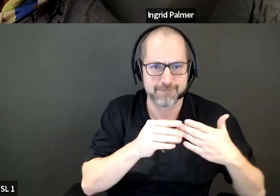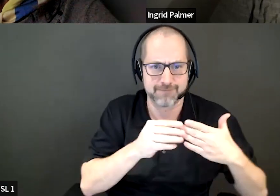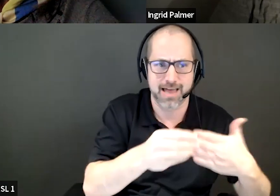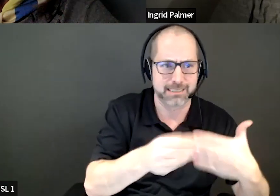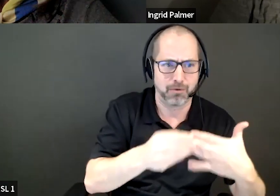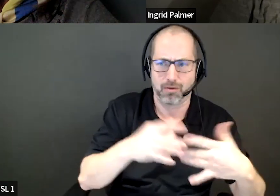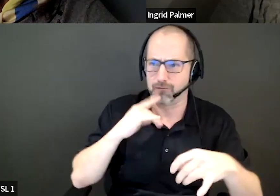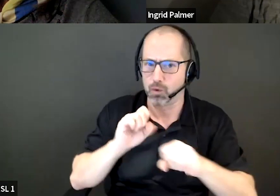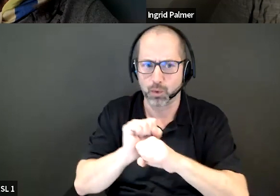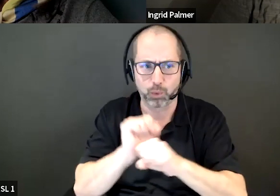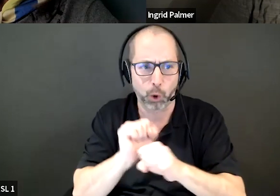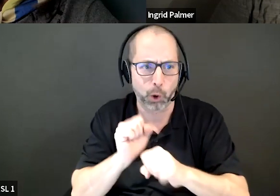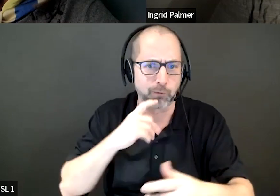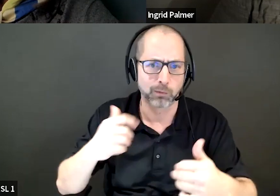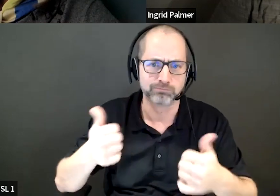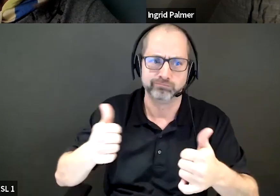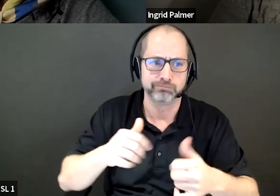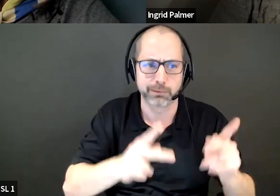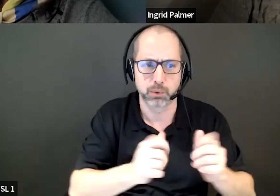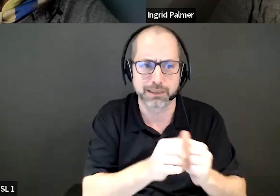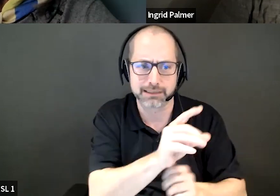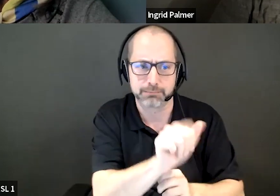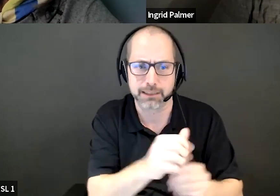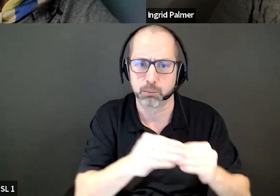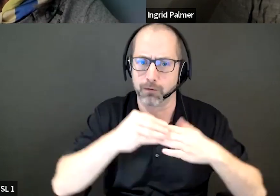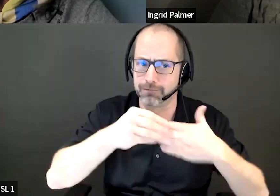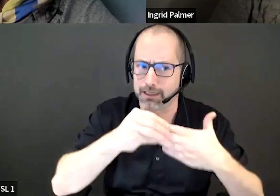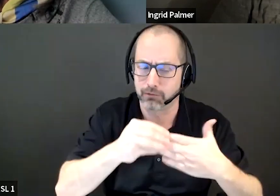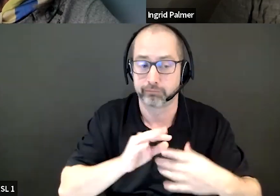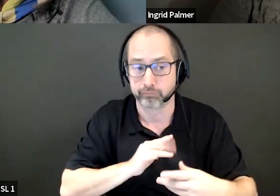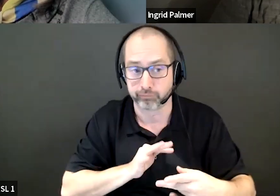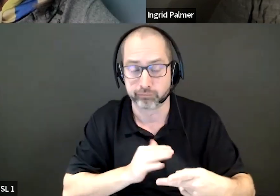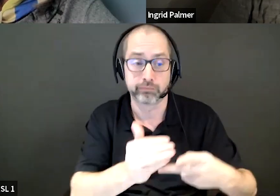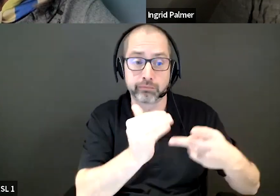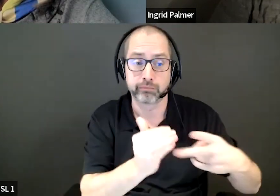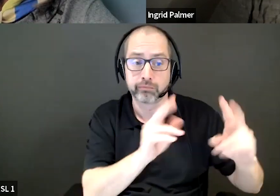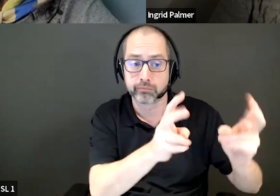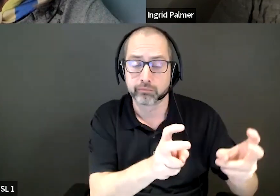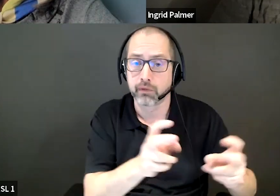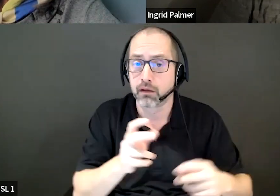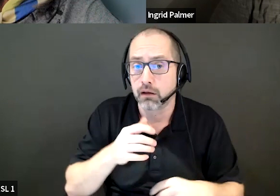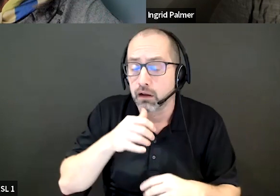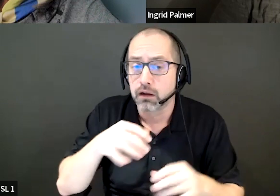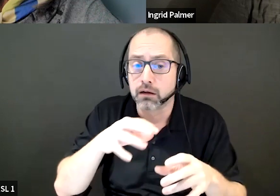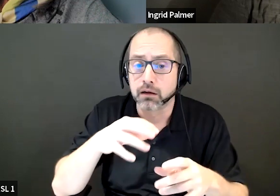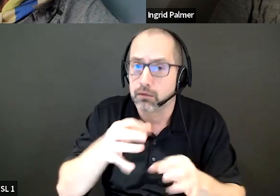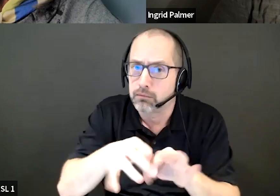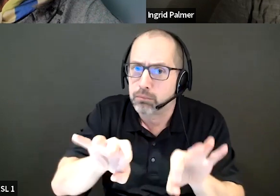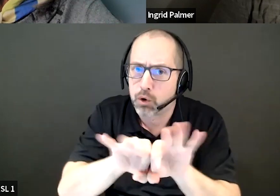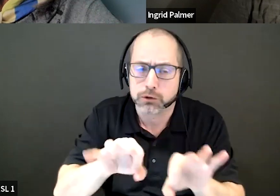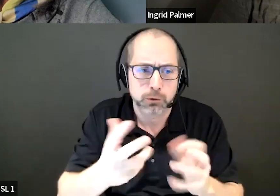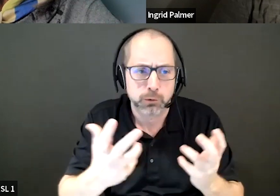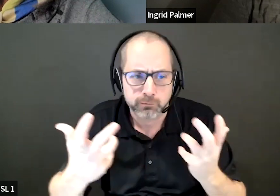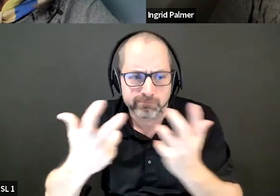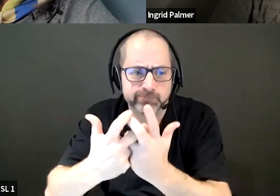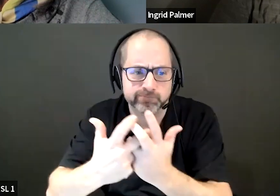employment for persons with disabilities. There was also talk about the importance of integration